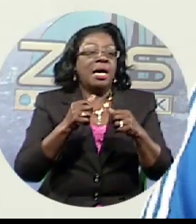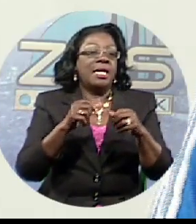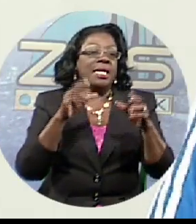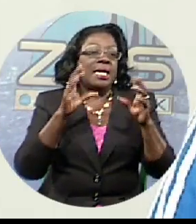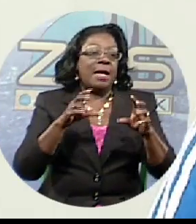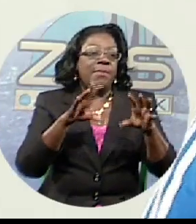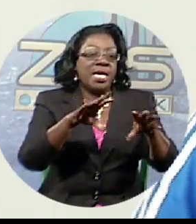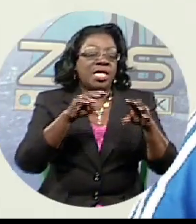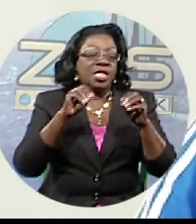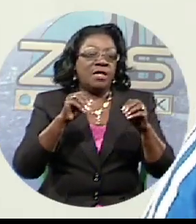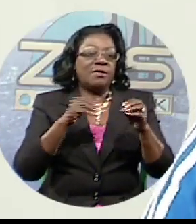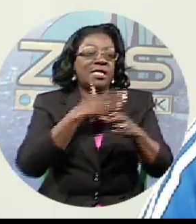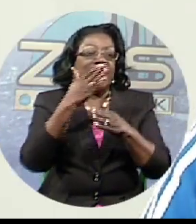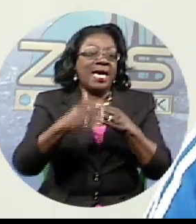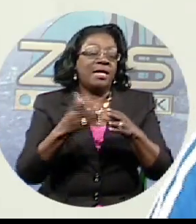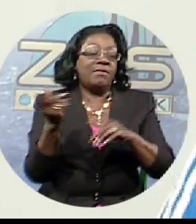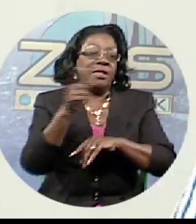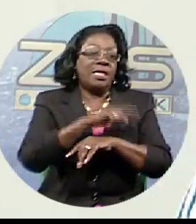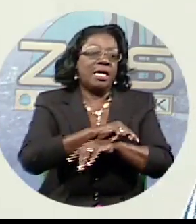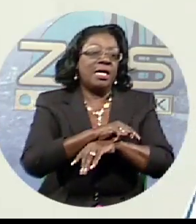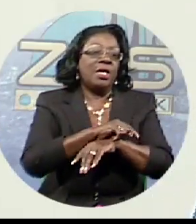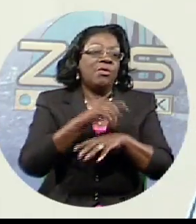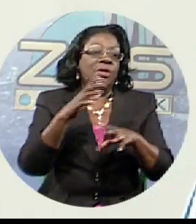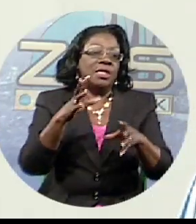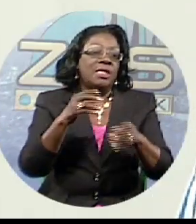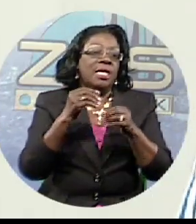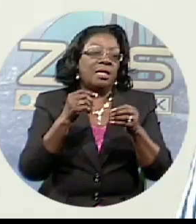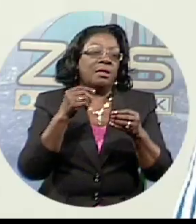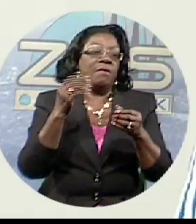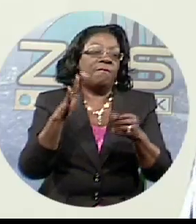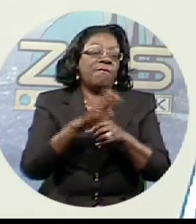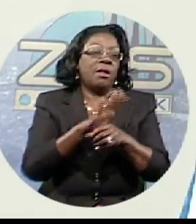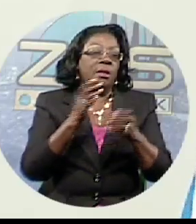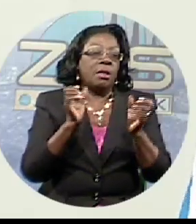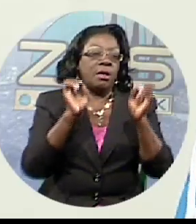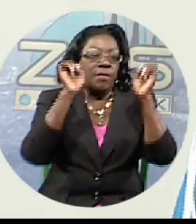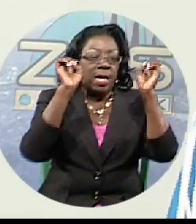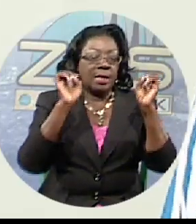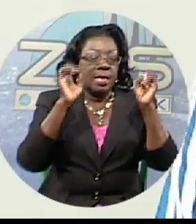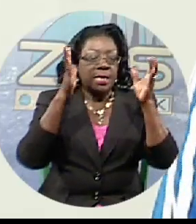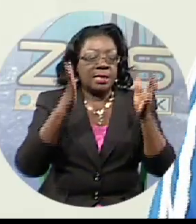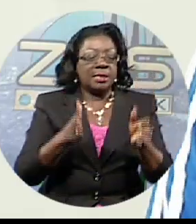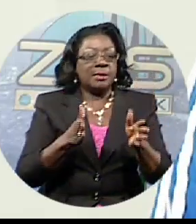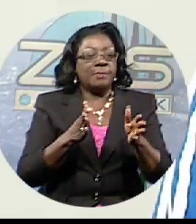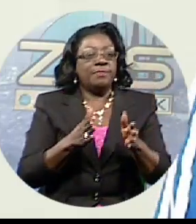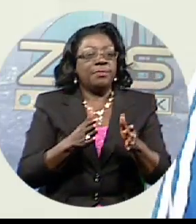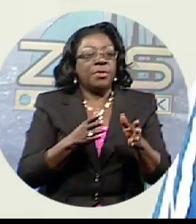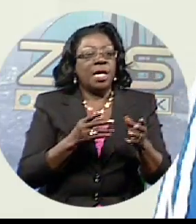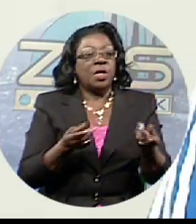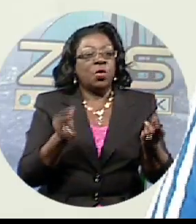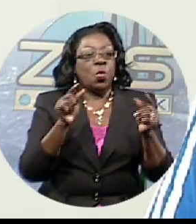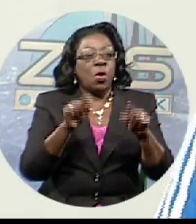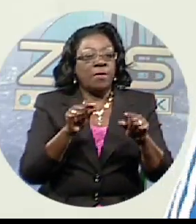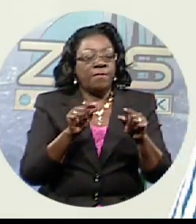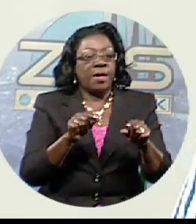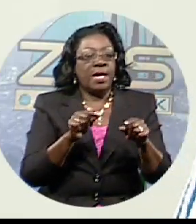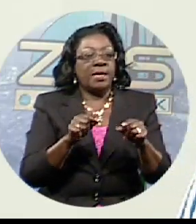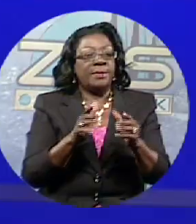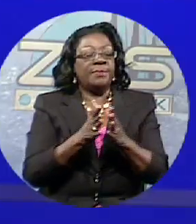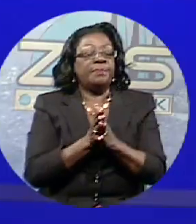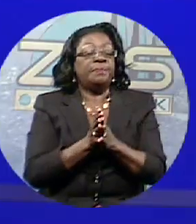of the day, we're hoping to be able to take a full complement of athletes, but at the end of the day, we have to look at the qualifiers that will be making the